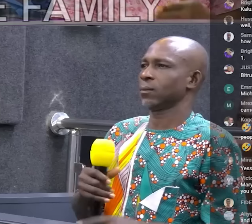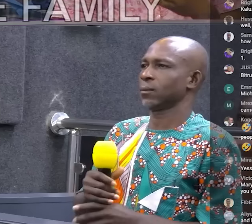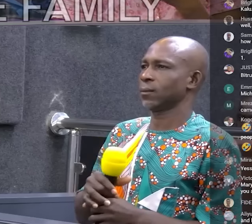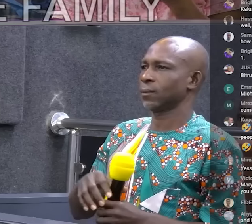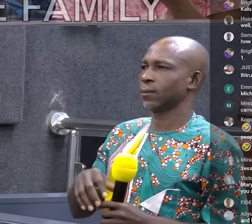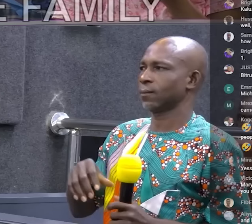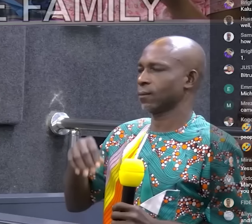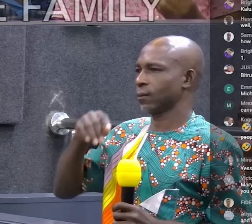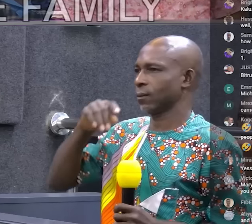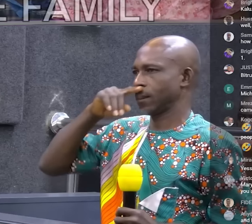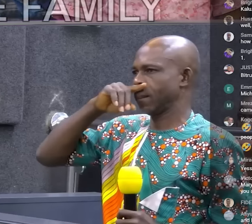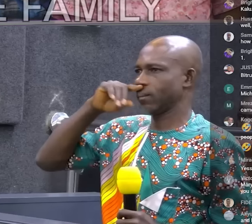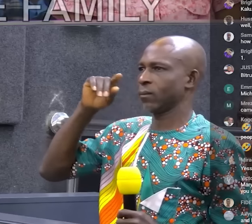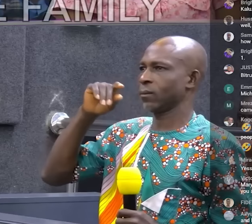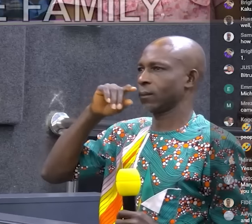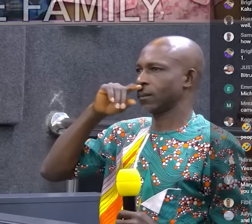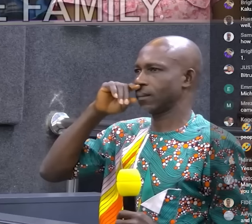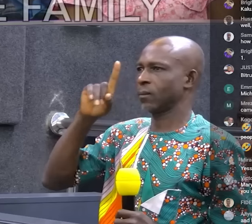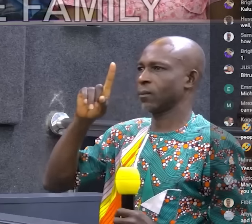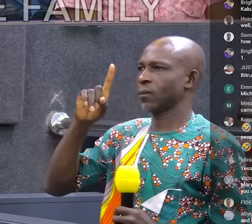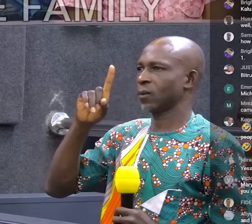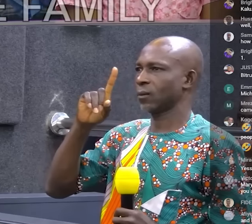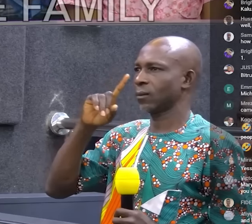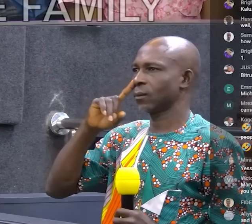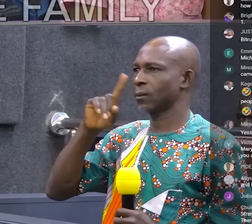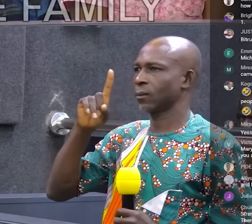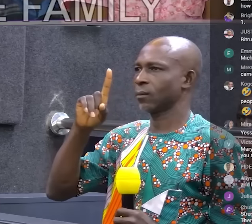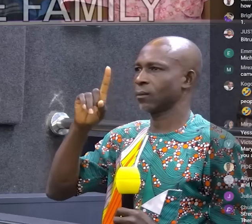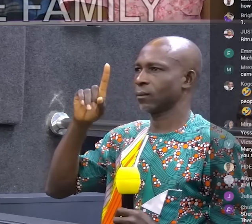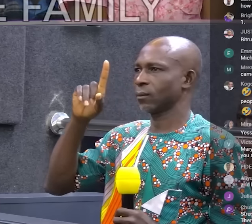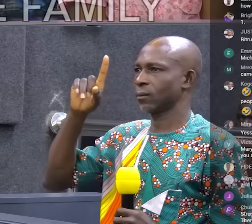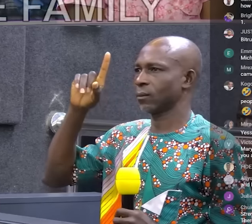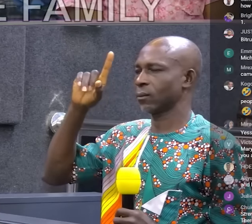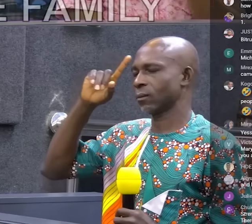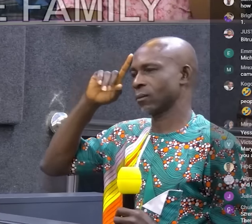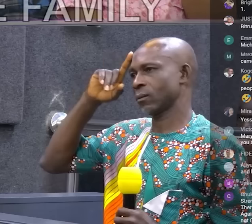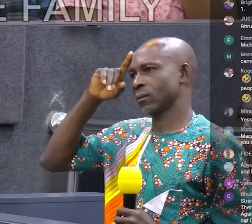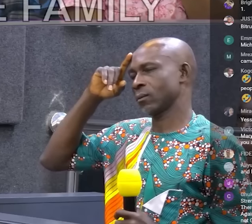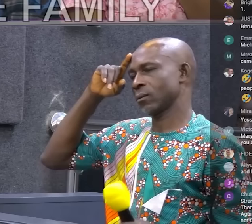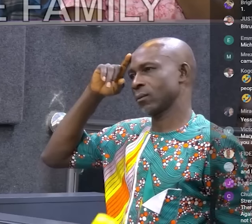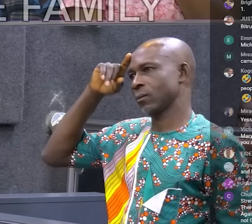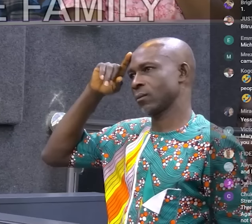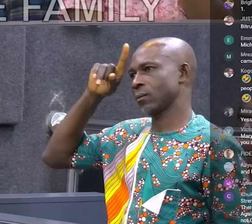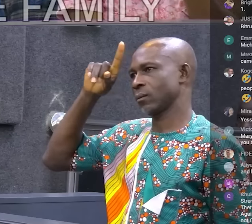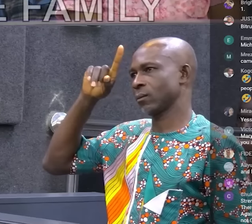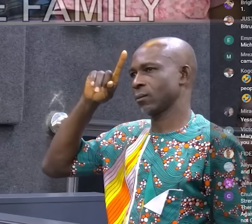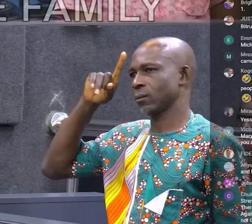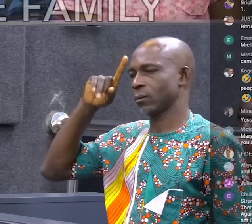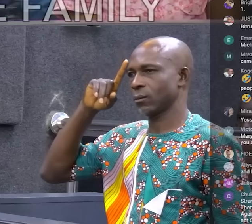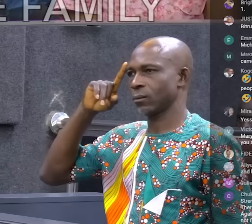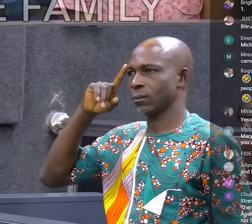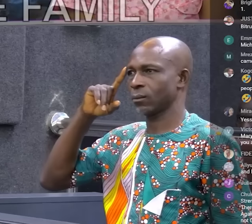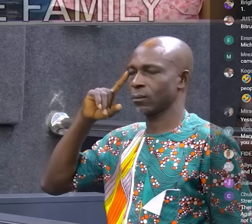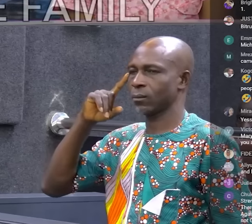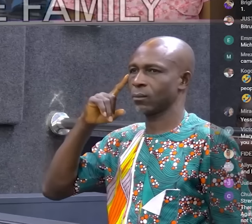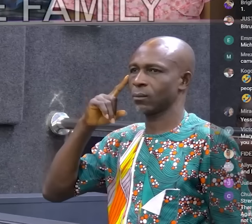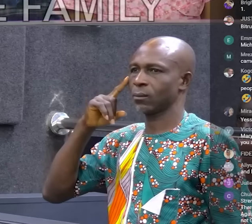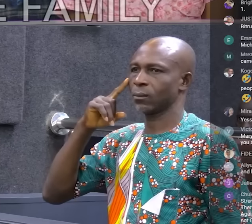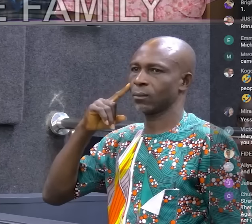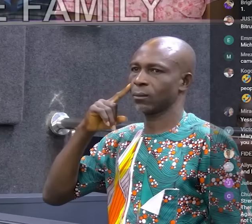don't you. Go. Bye bye. Thank you, sir. Okay. Wait, before you go, Ogaranya. Yes, sir.